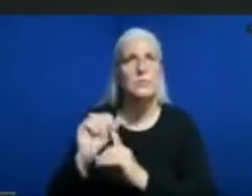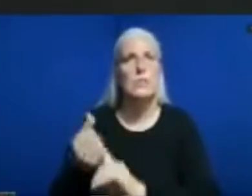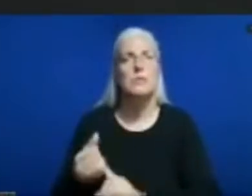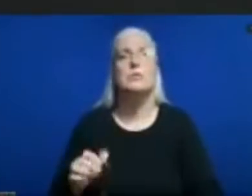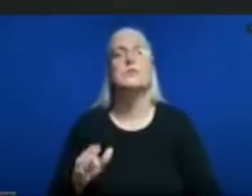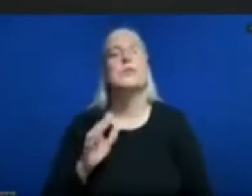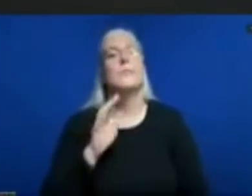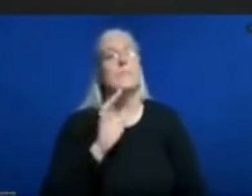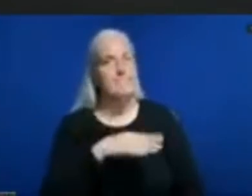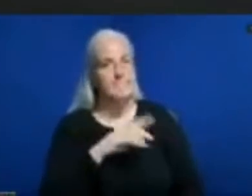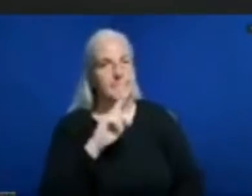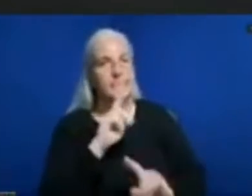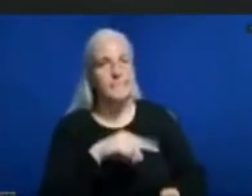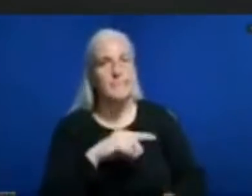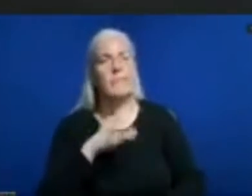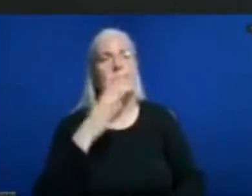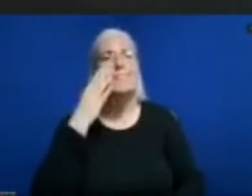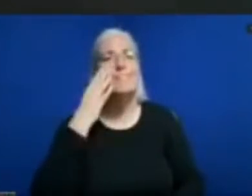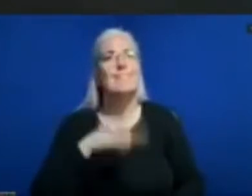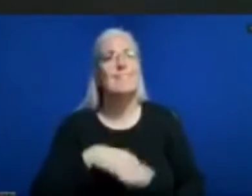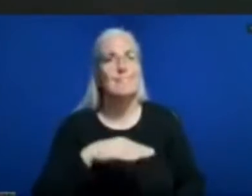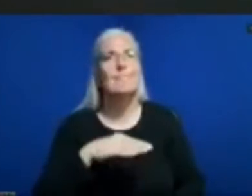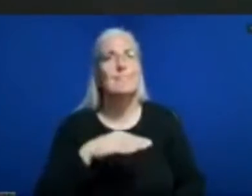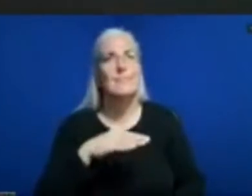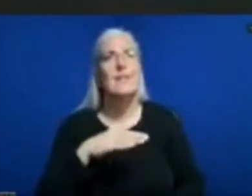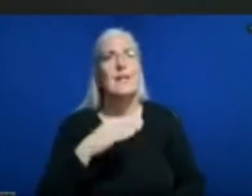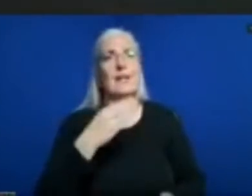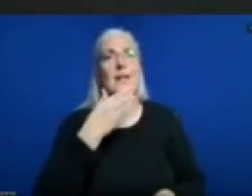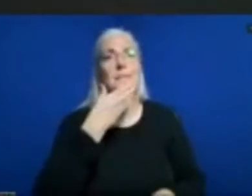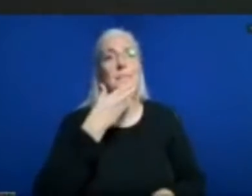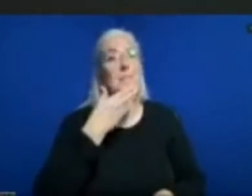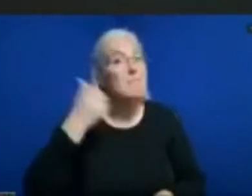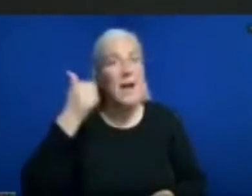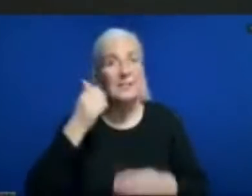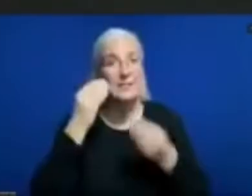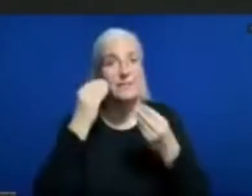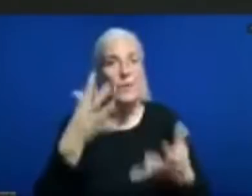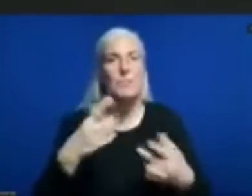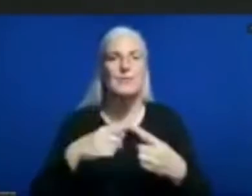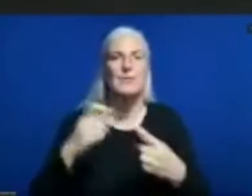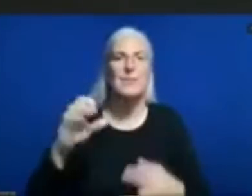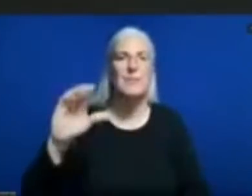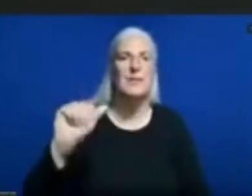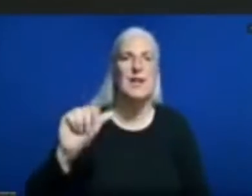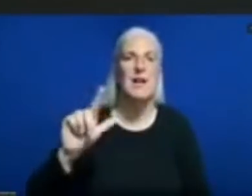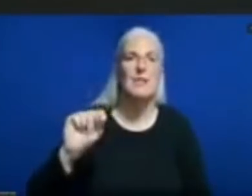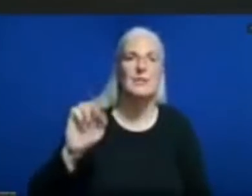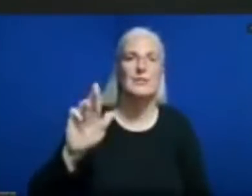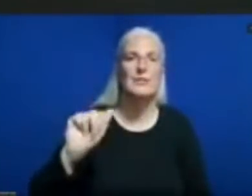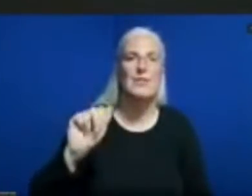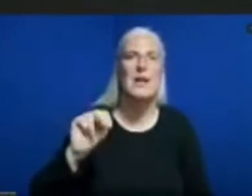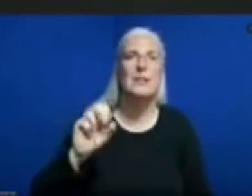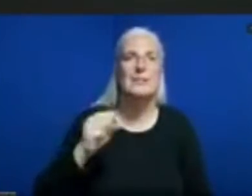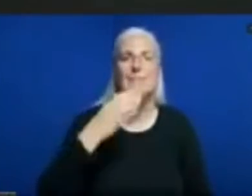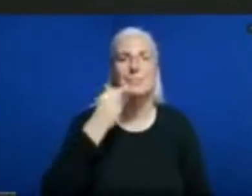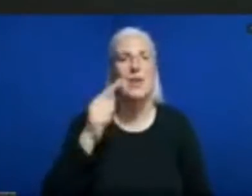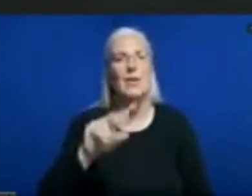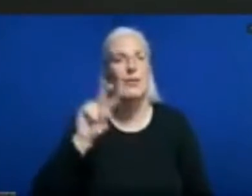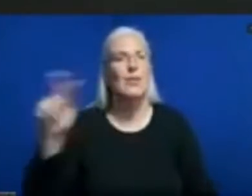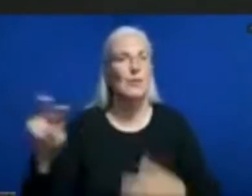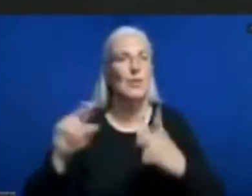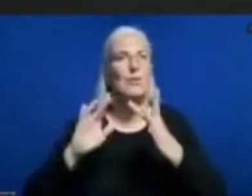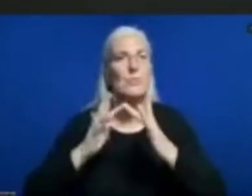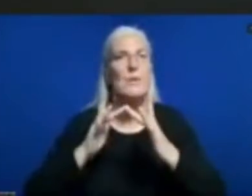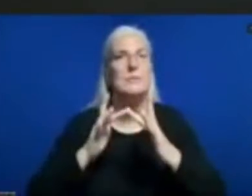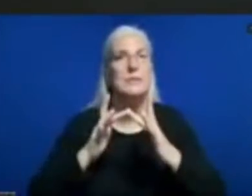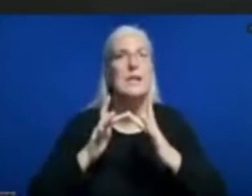from Caltrans and the California Highway Patrol. I would check with the Caltrans website. They update those restrictions or